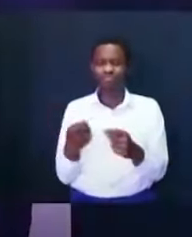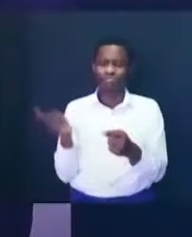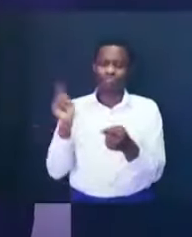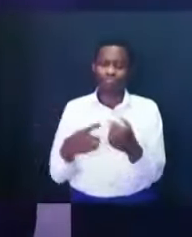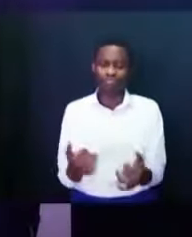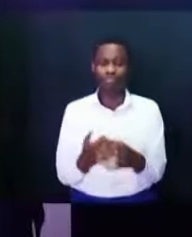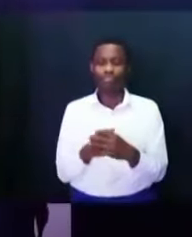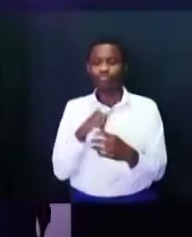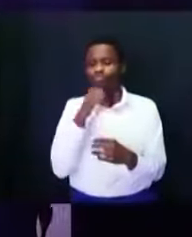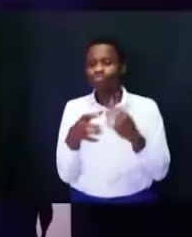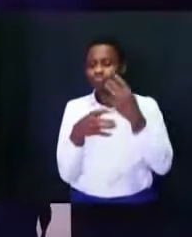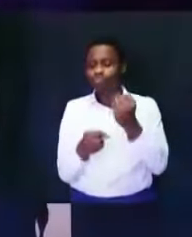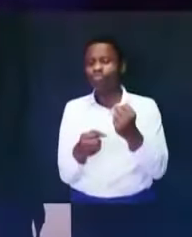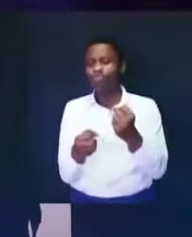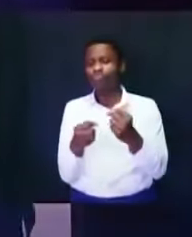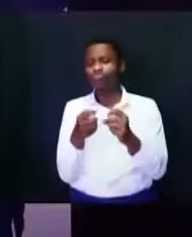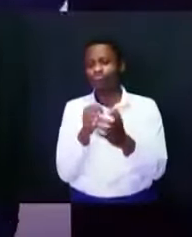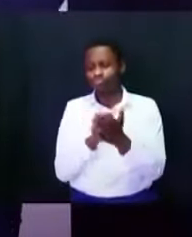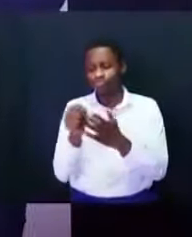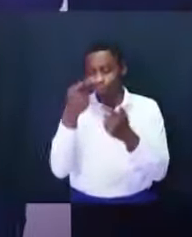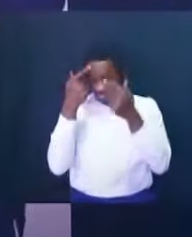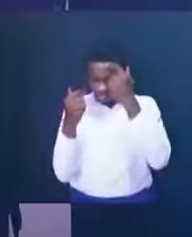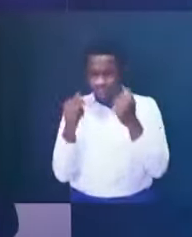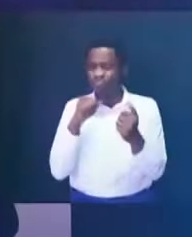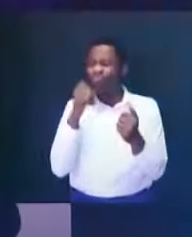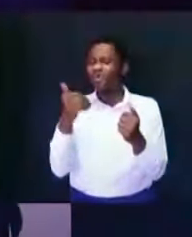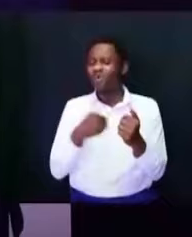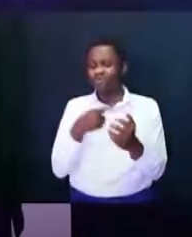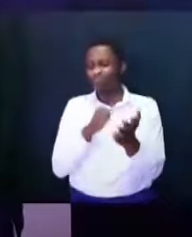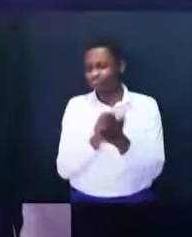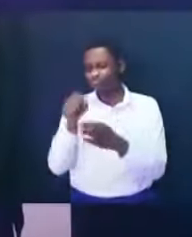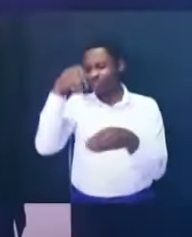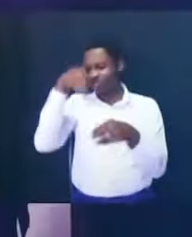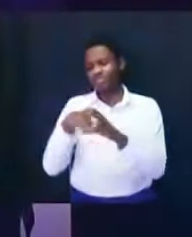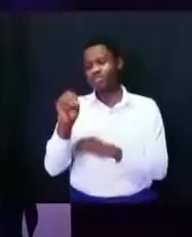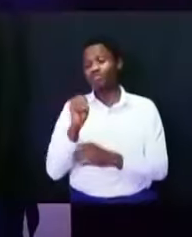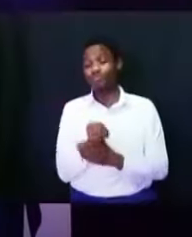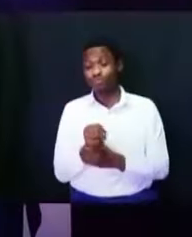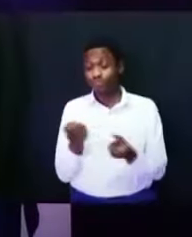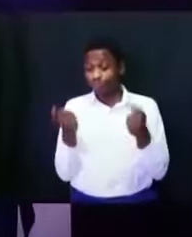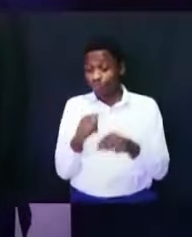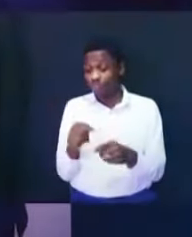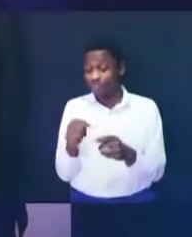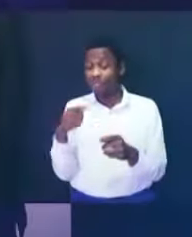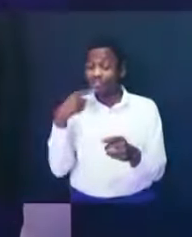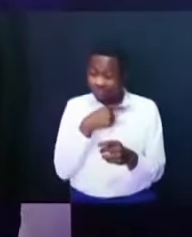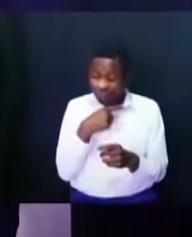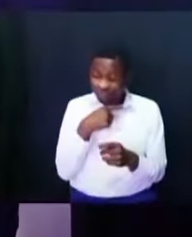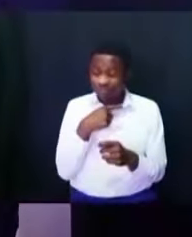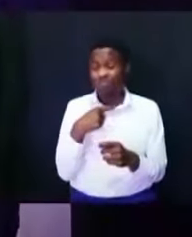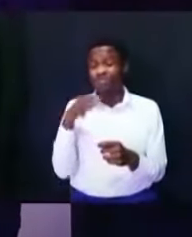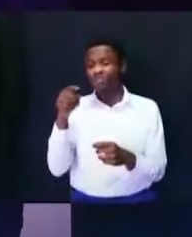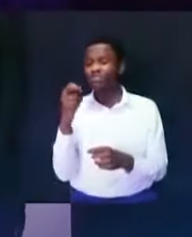for there is no truth in him when he lies he